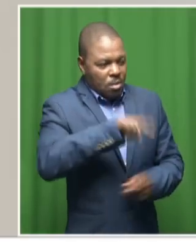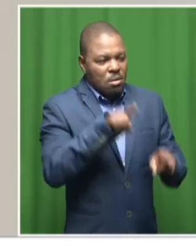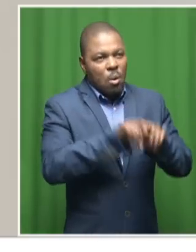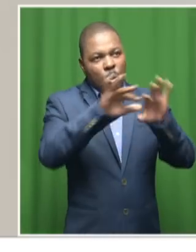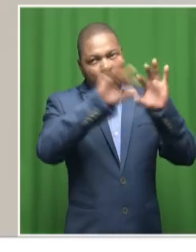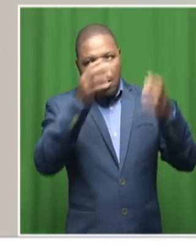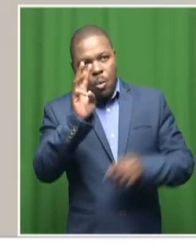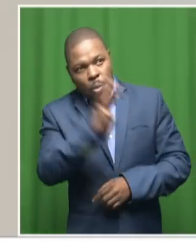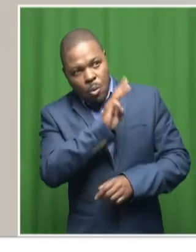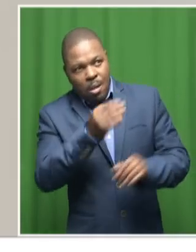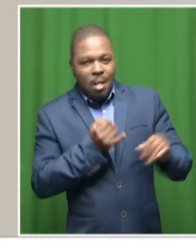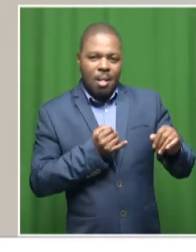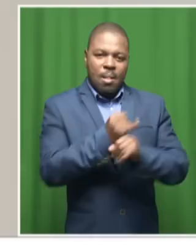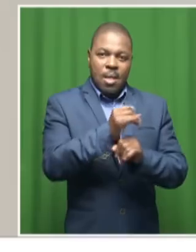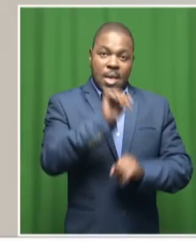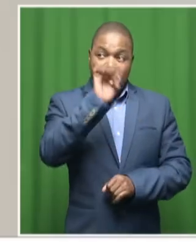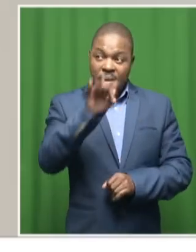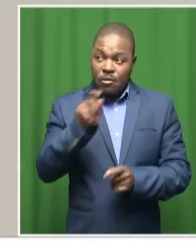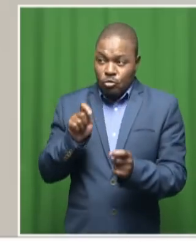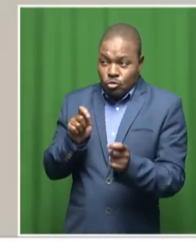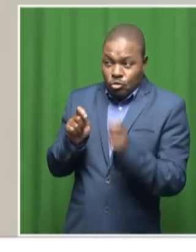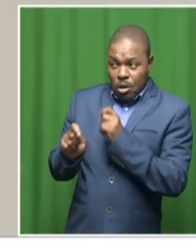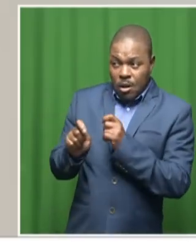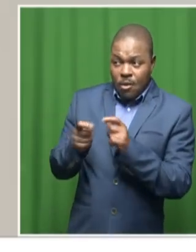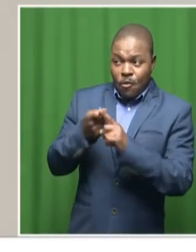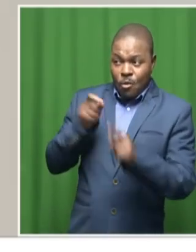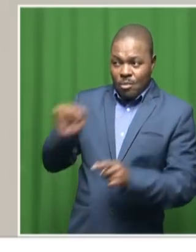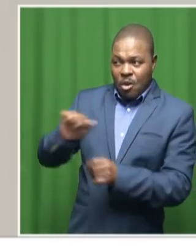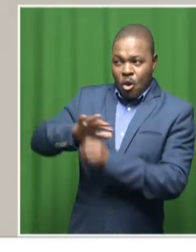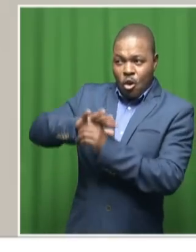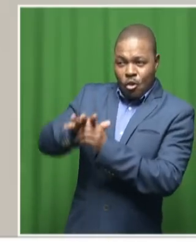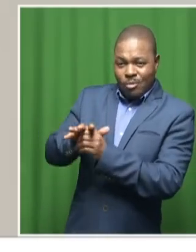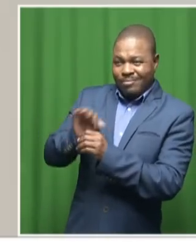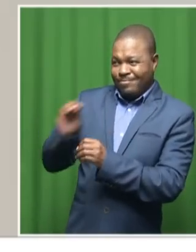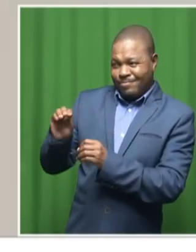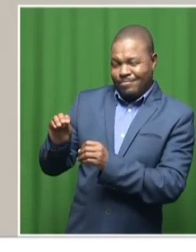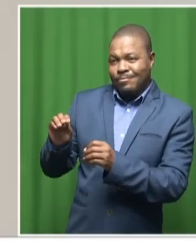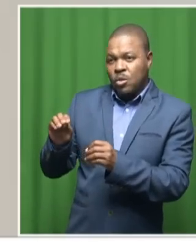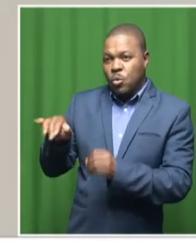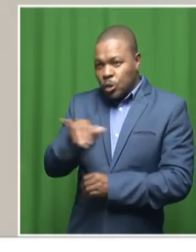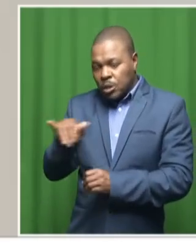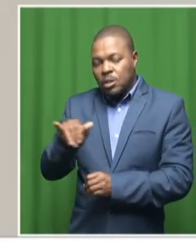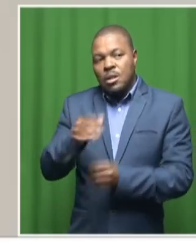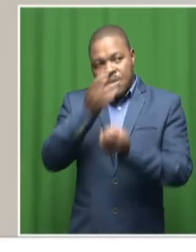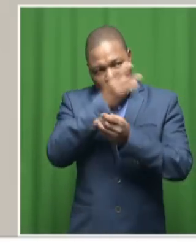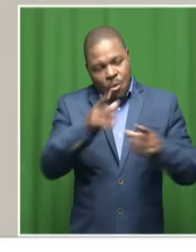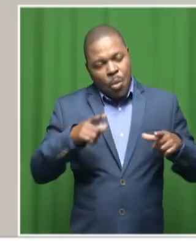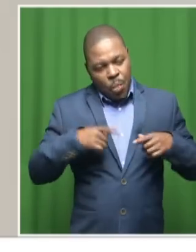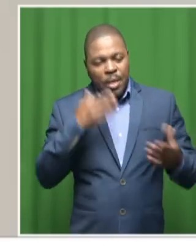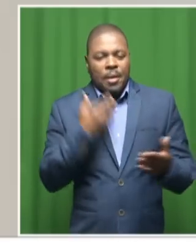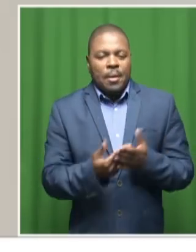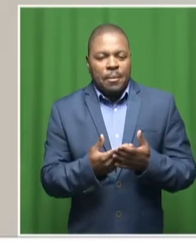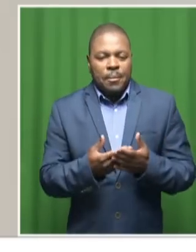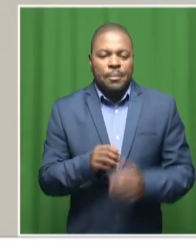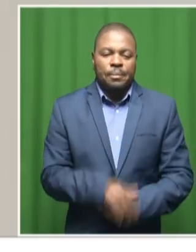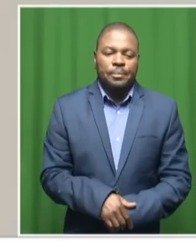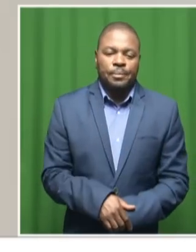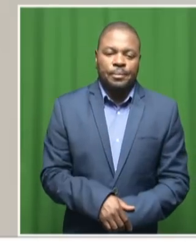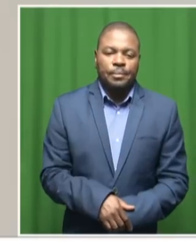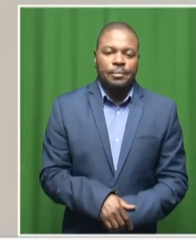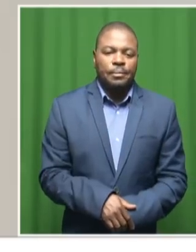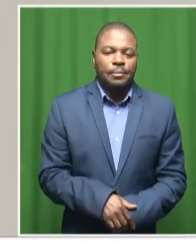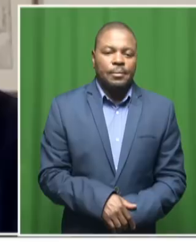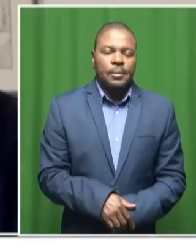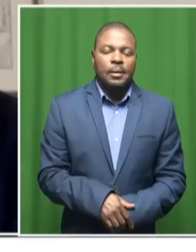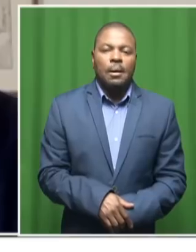warned early, should there be any changes in the variants that are causing their problems in China.